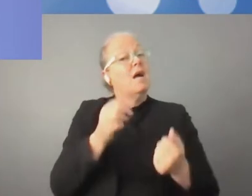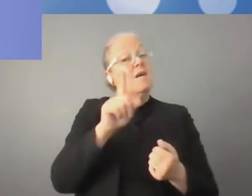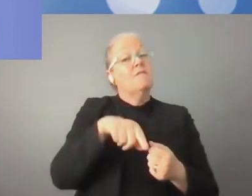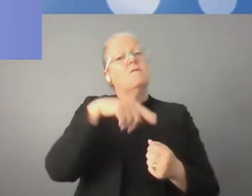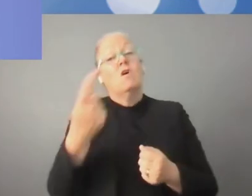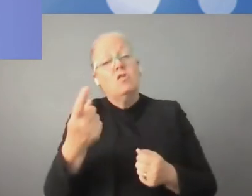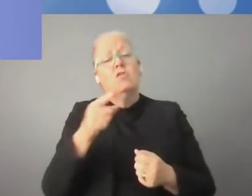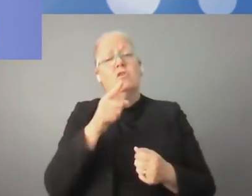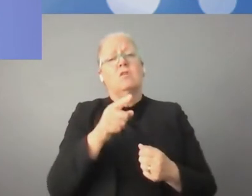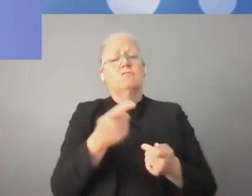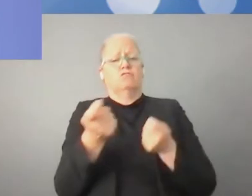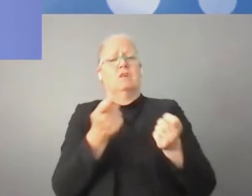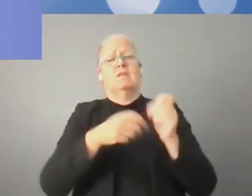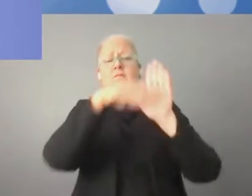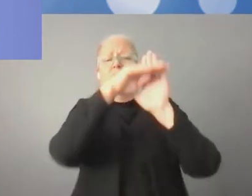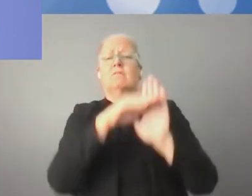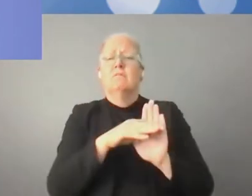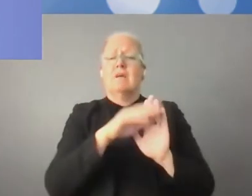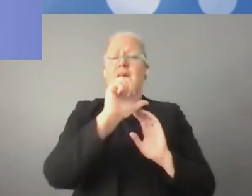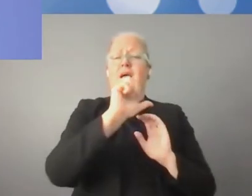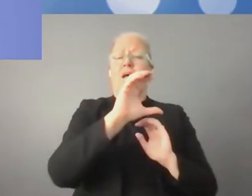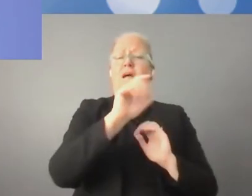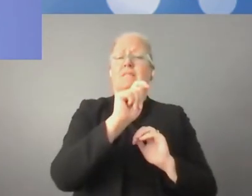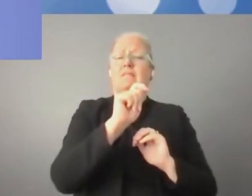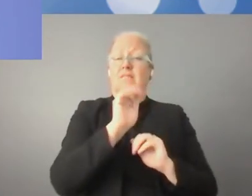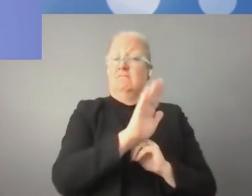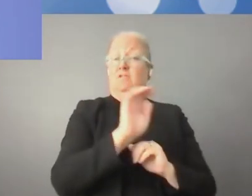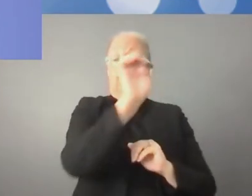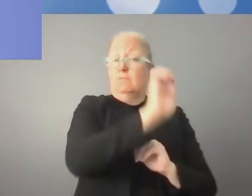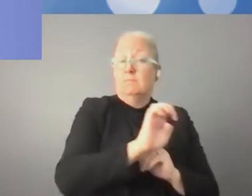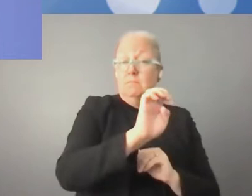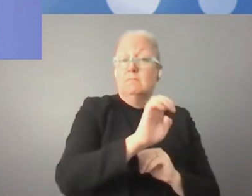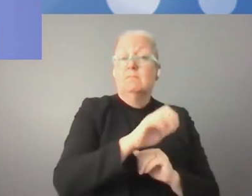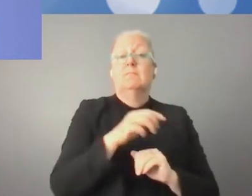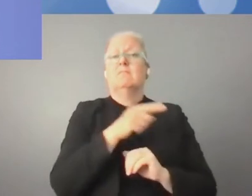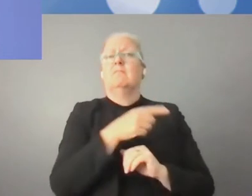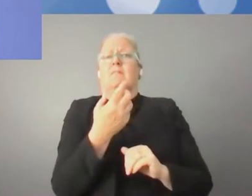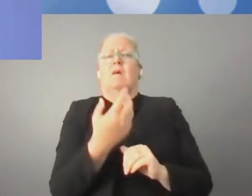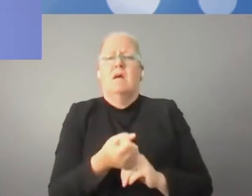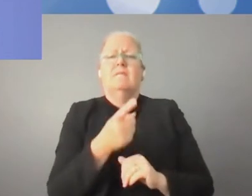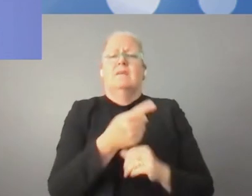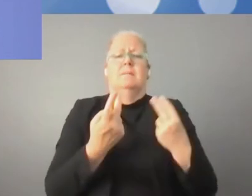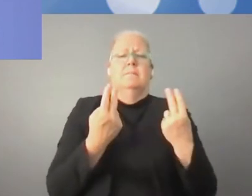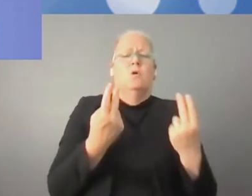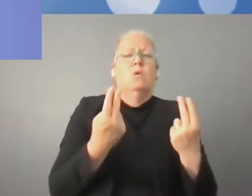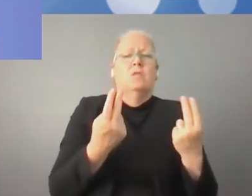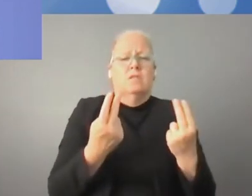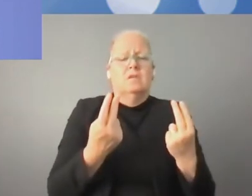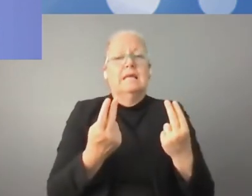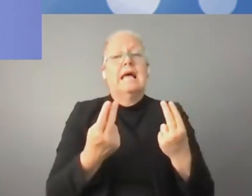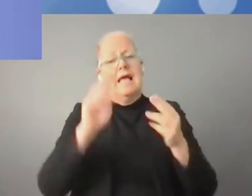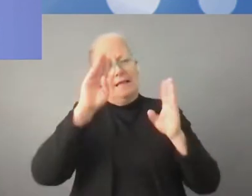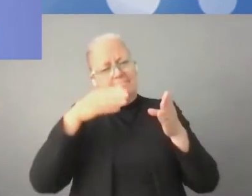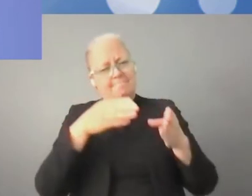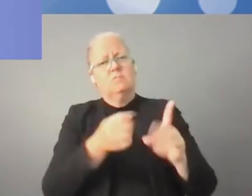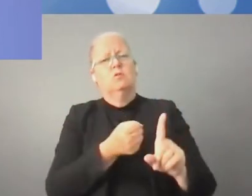up in europe that have this very important impact on the businesses that they